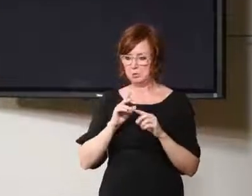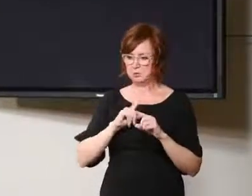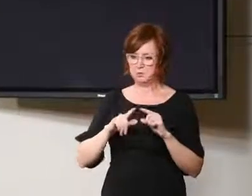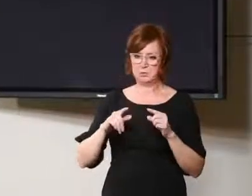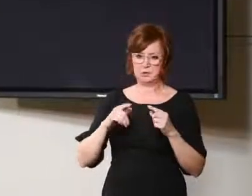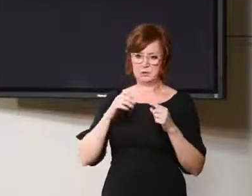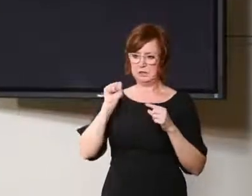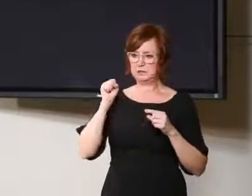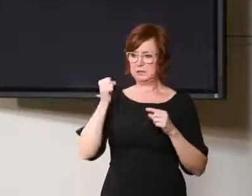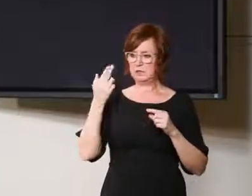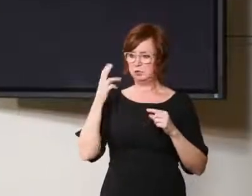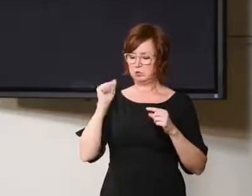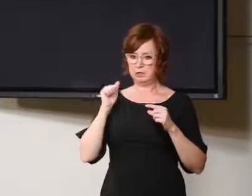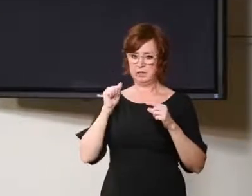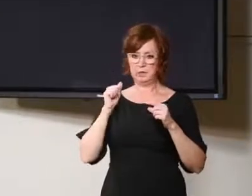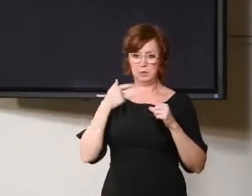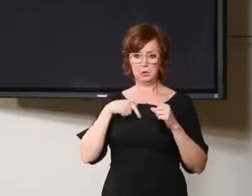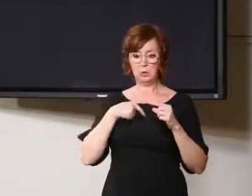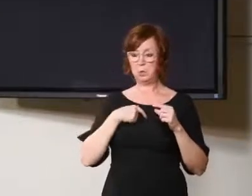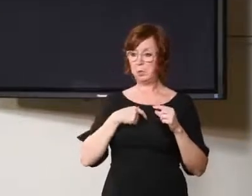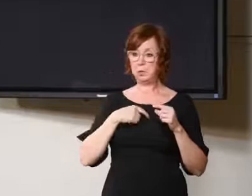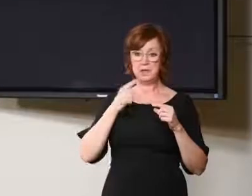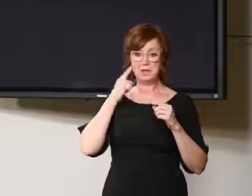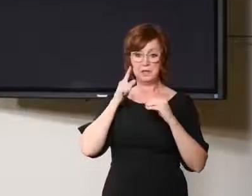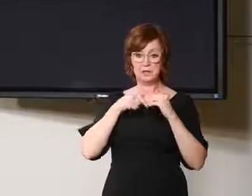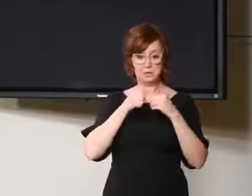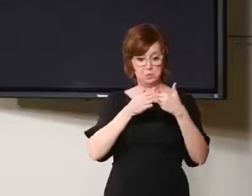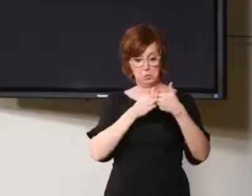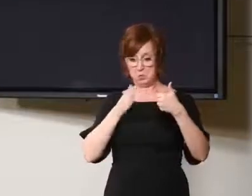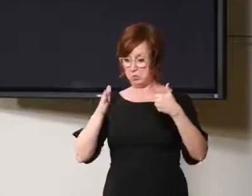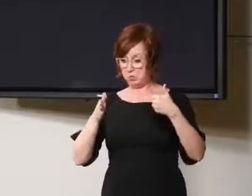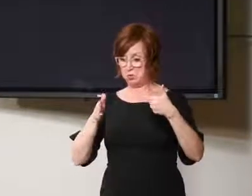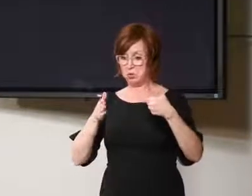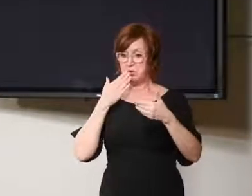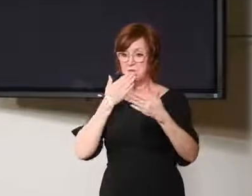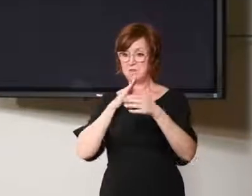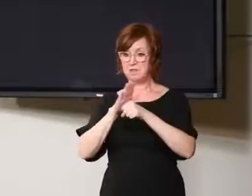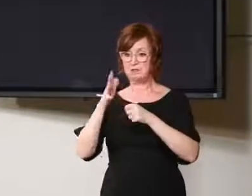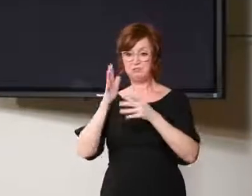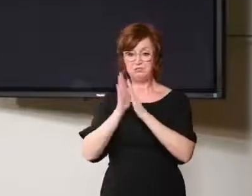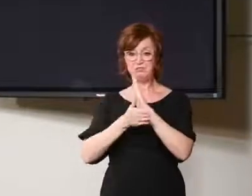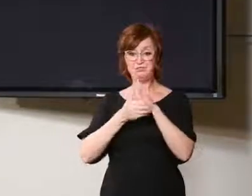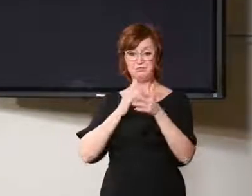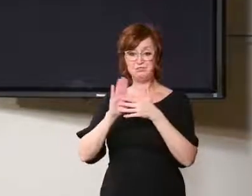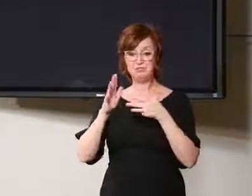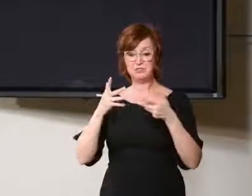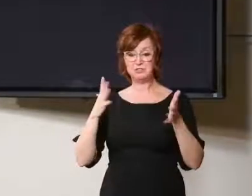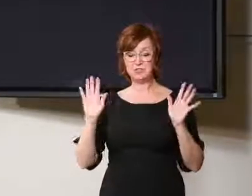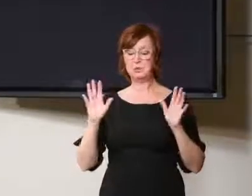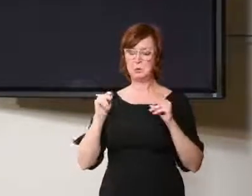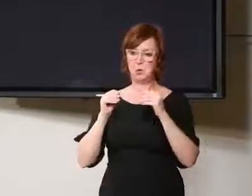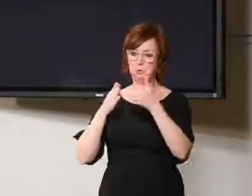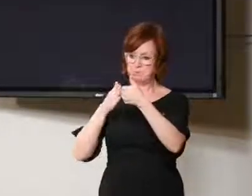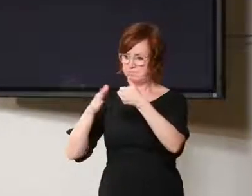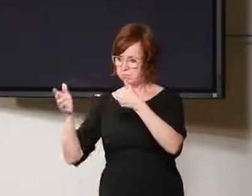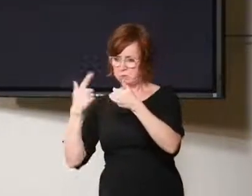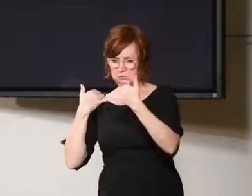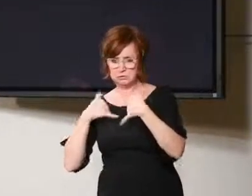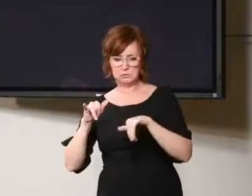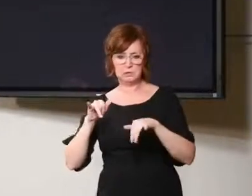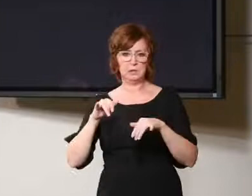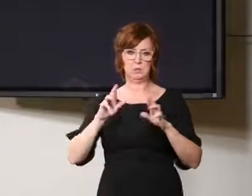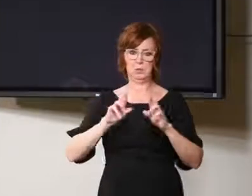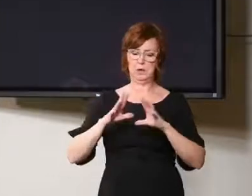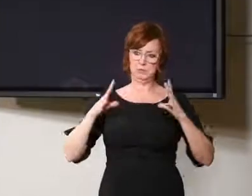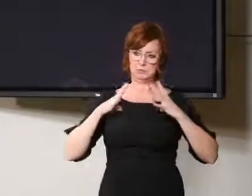beyond the flattening of the curve and what that means for providing services to all those folks that are going to be impacted by it. Because as flattening the curve means,